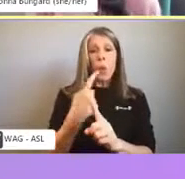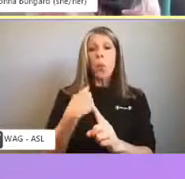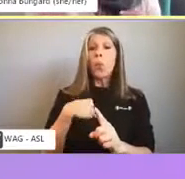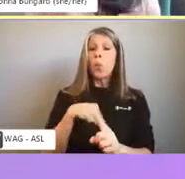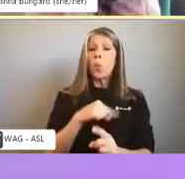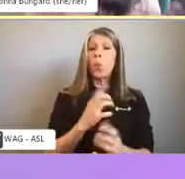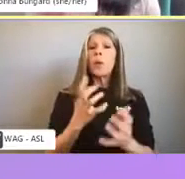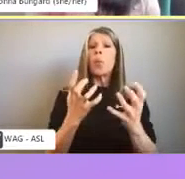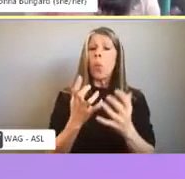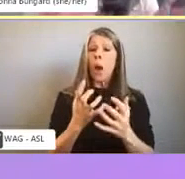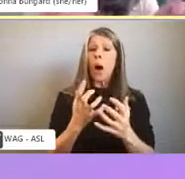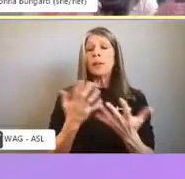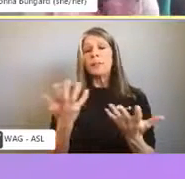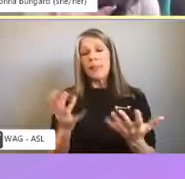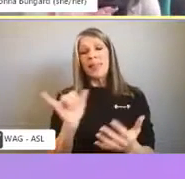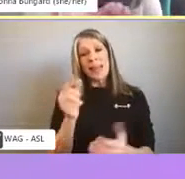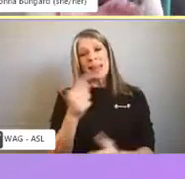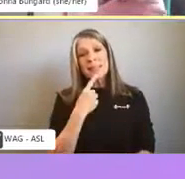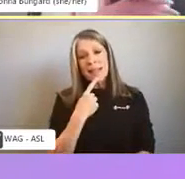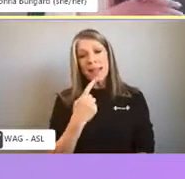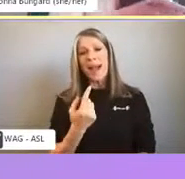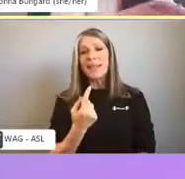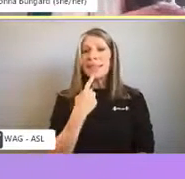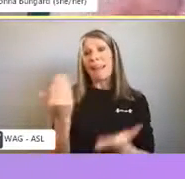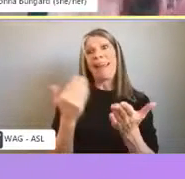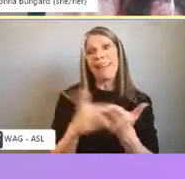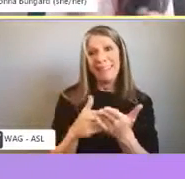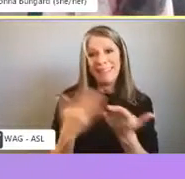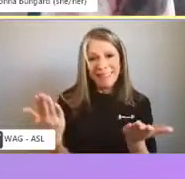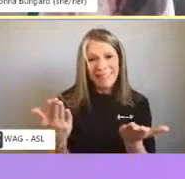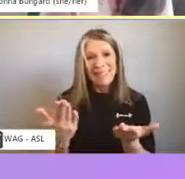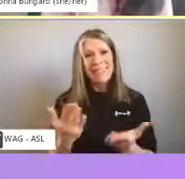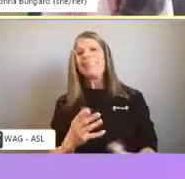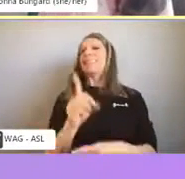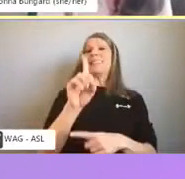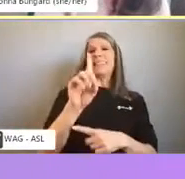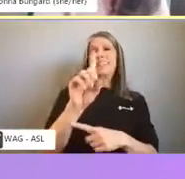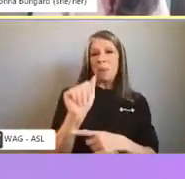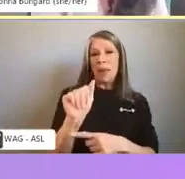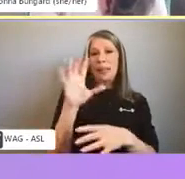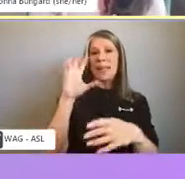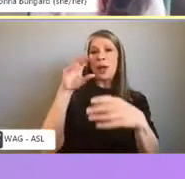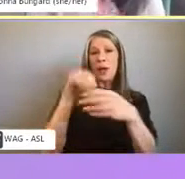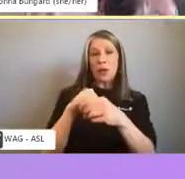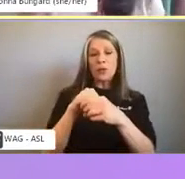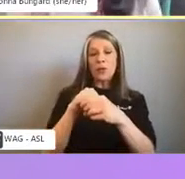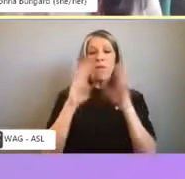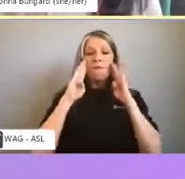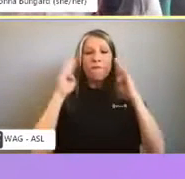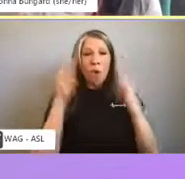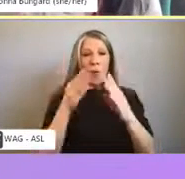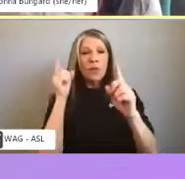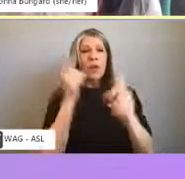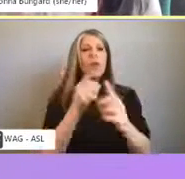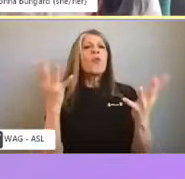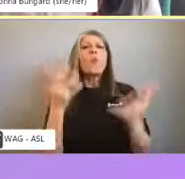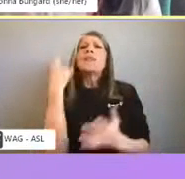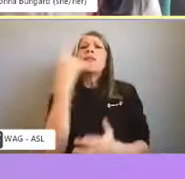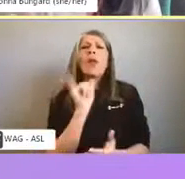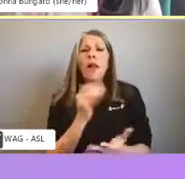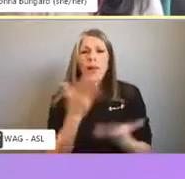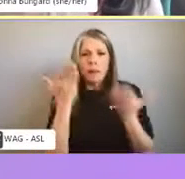to then, as I just said, sorry, I repeated, got ahead of myself, disability inclusion focused goals. So what might those look like?